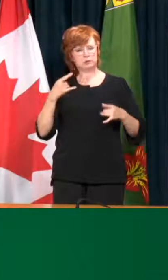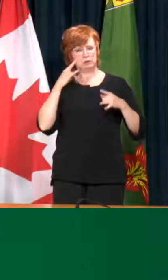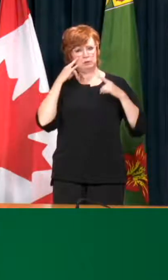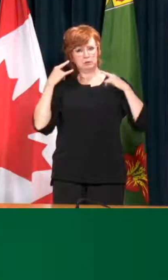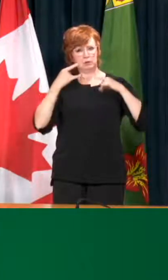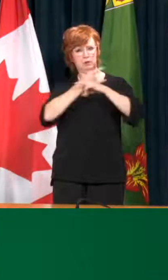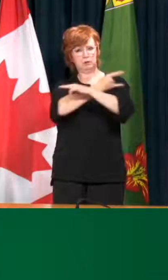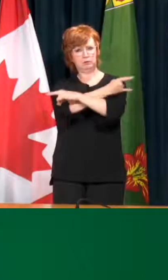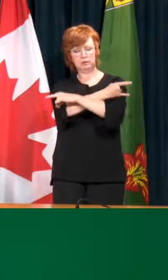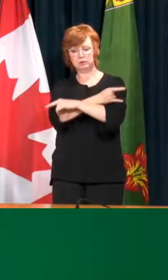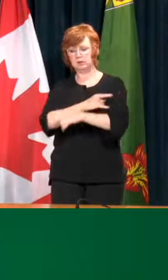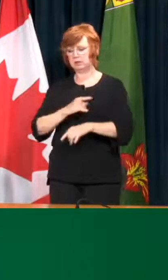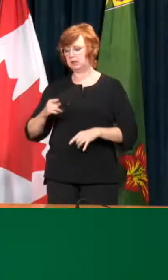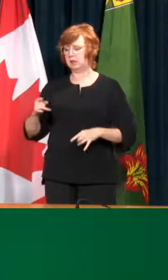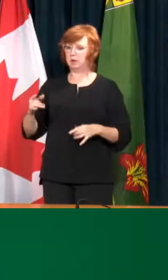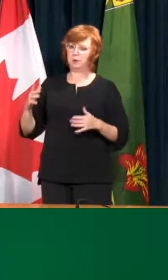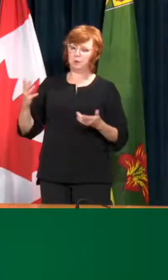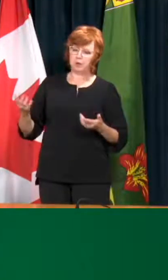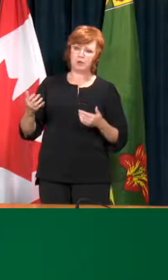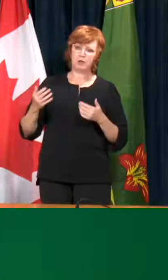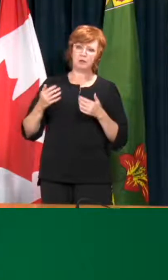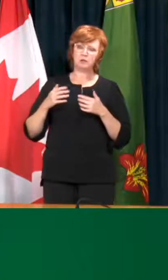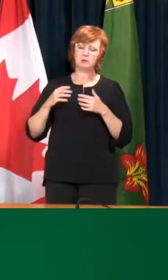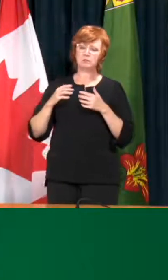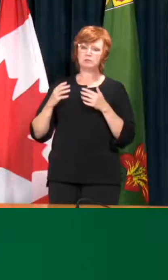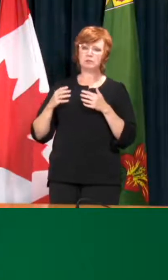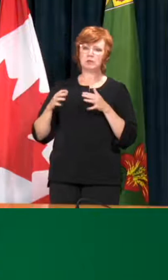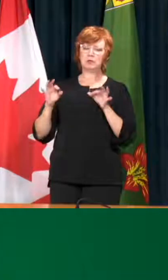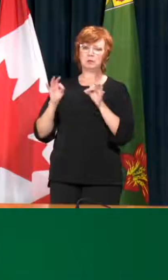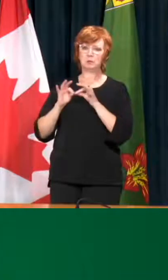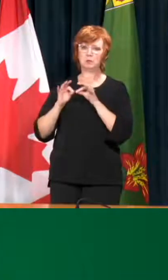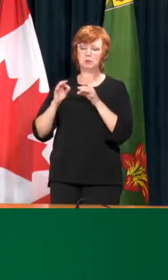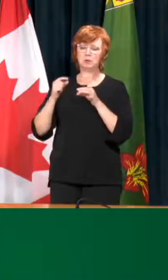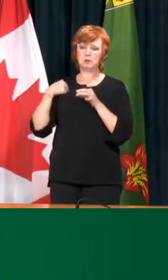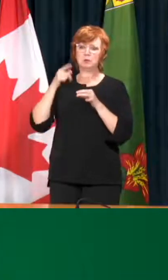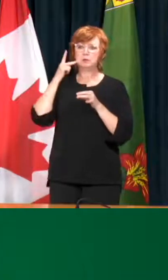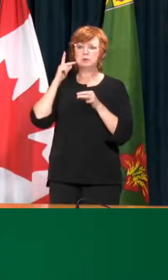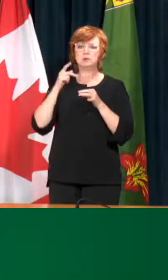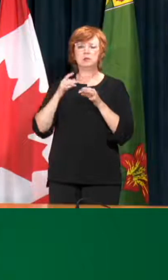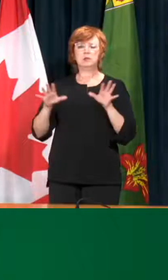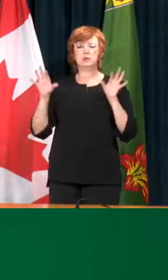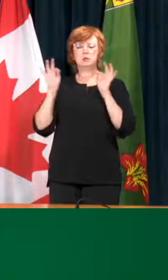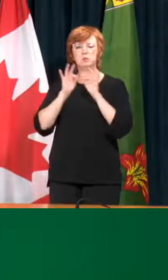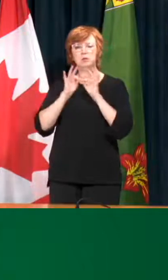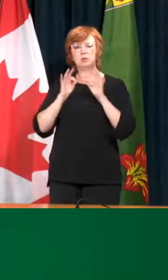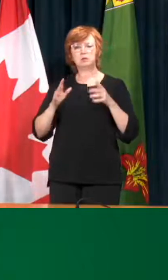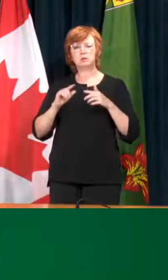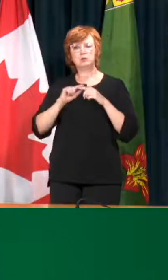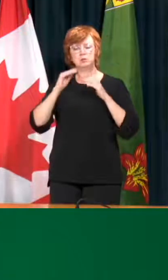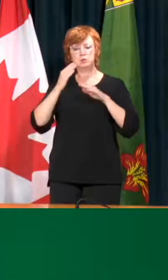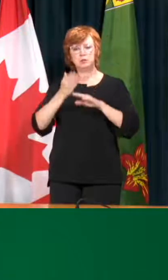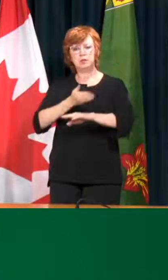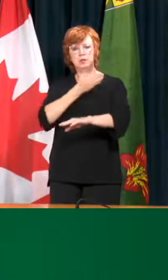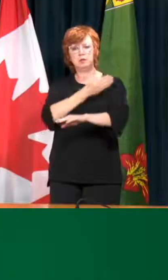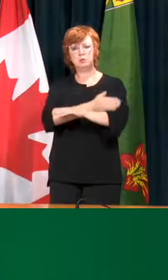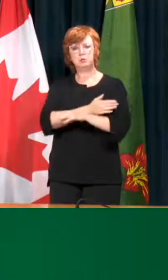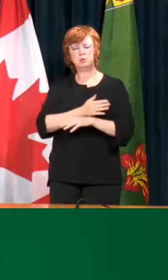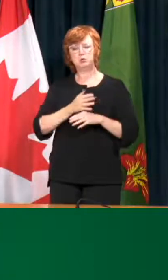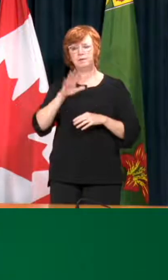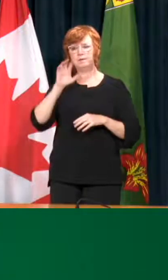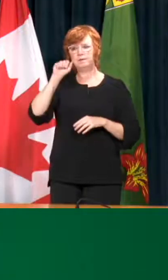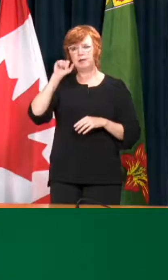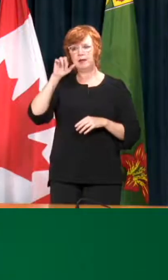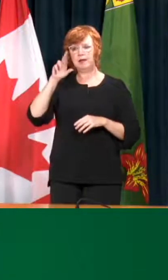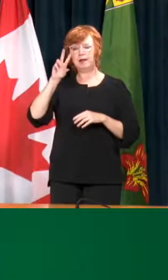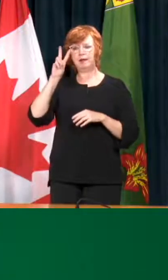talking about is the need for better ventilation. And that's important for us to think about for when we move into fall and winter, that when